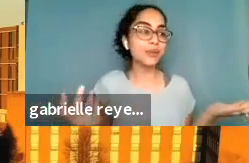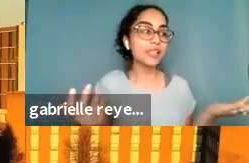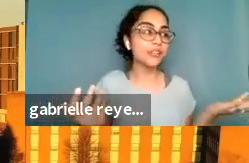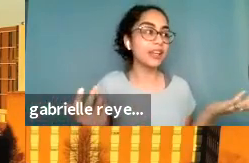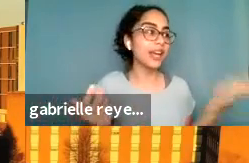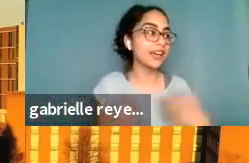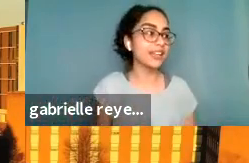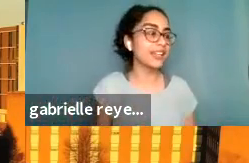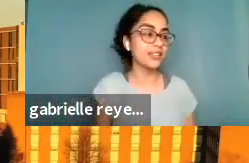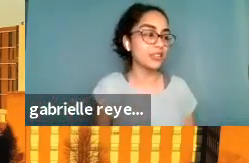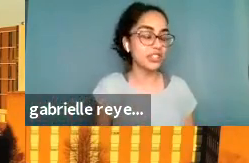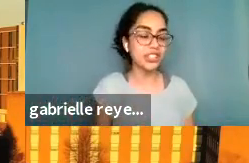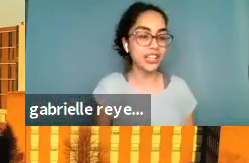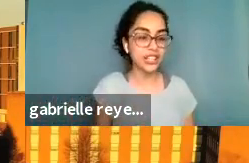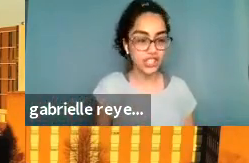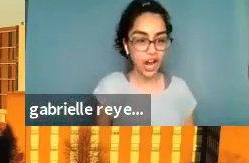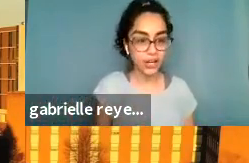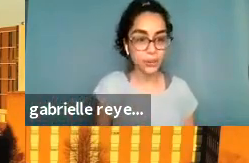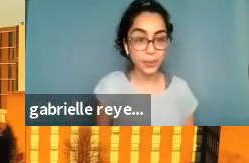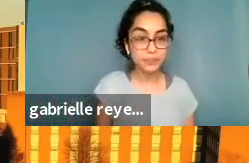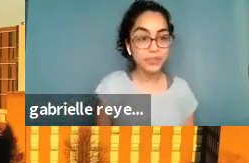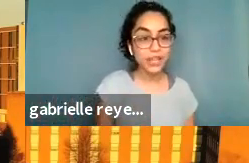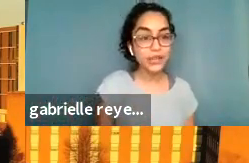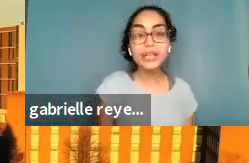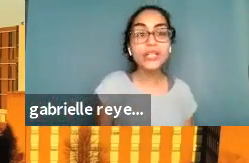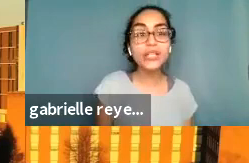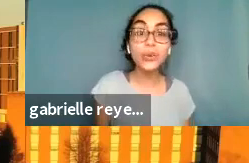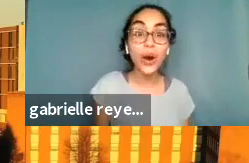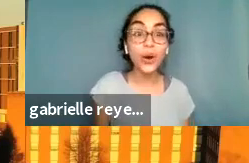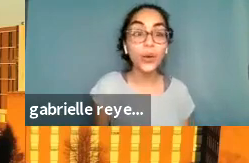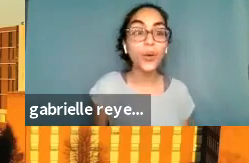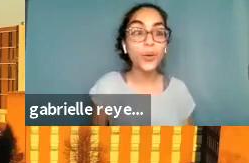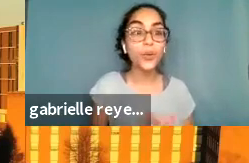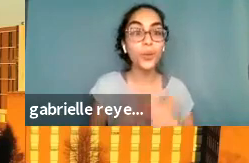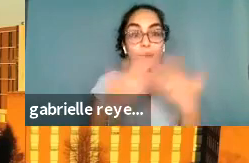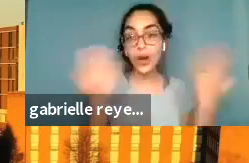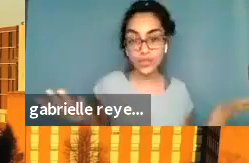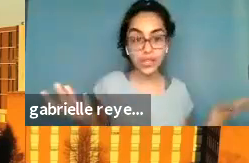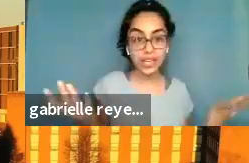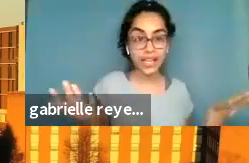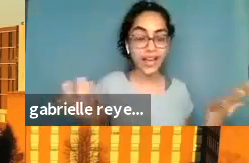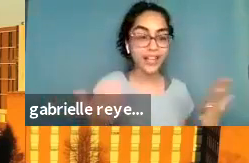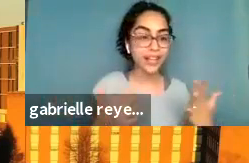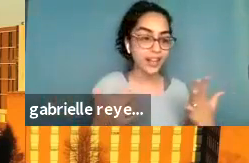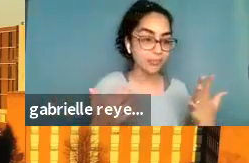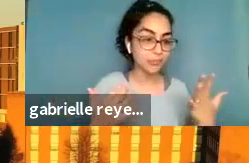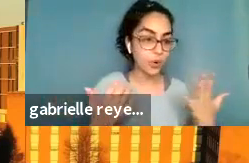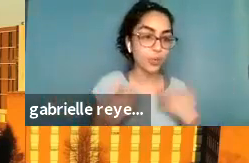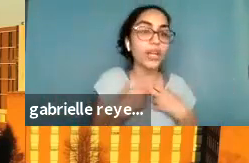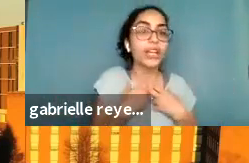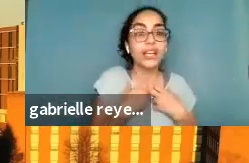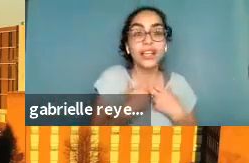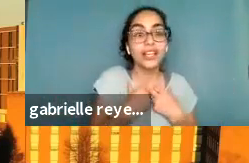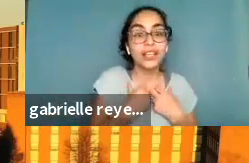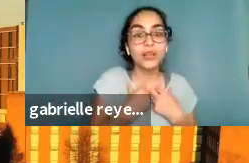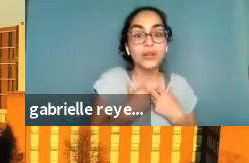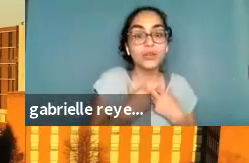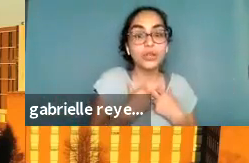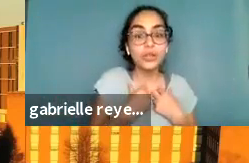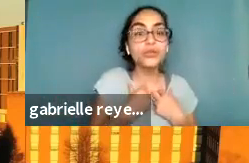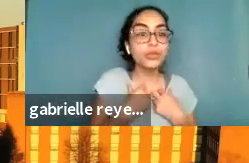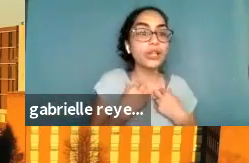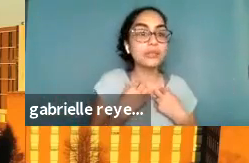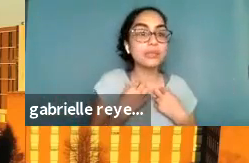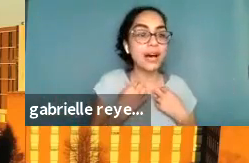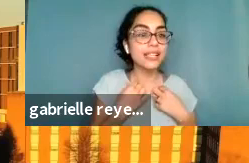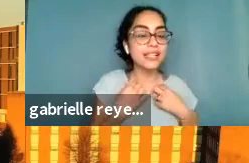I absolutely love it. And it's just like a shocker, but you really don't know what you're going to get, or what